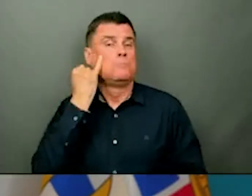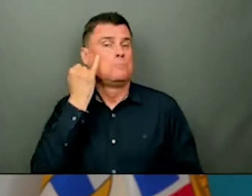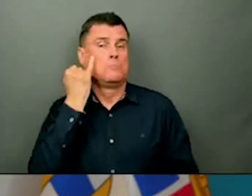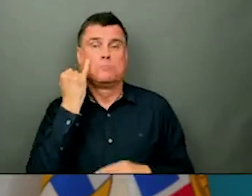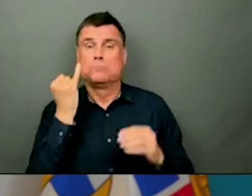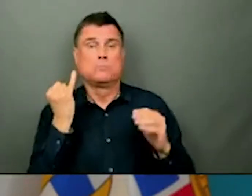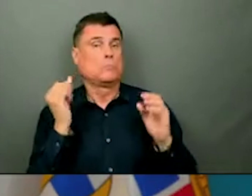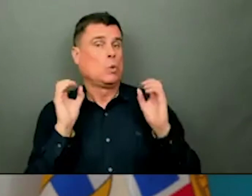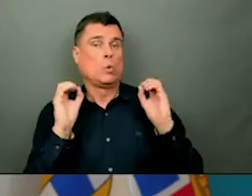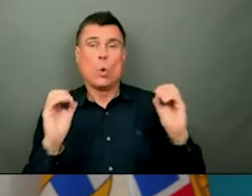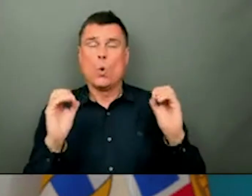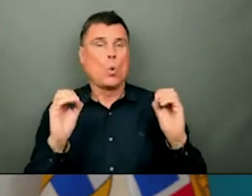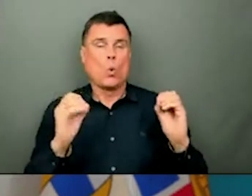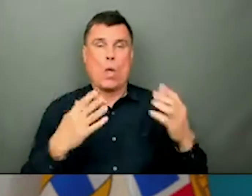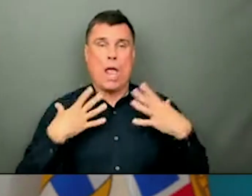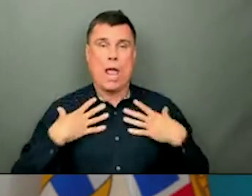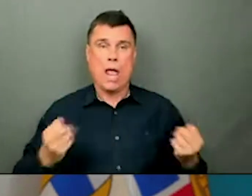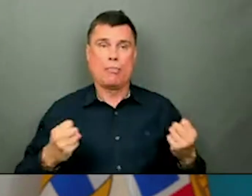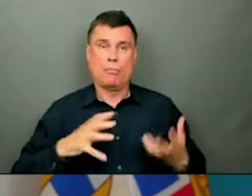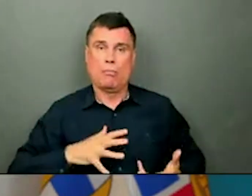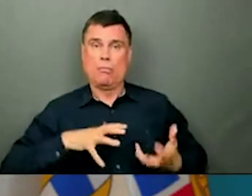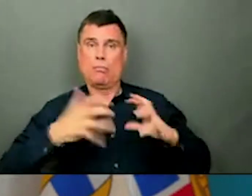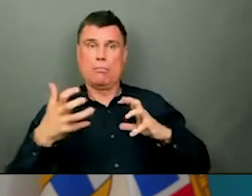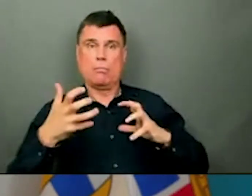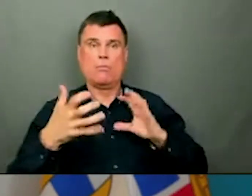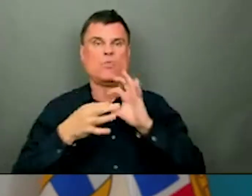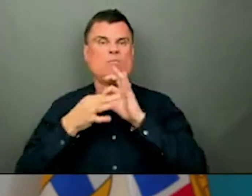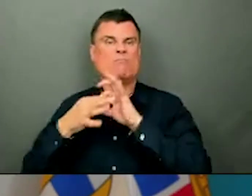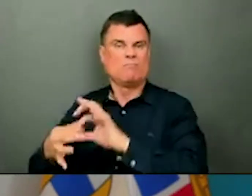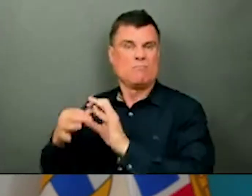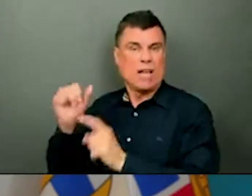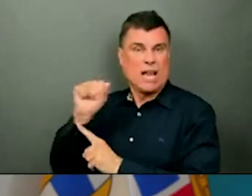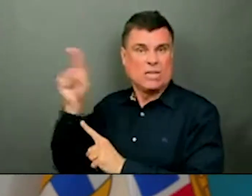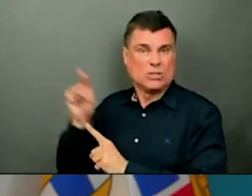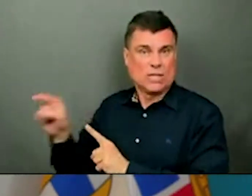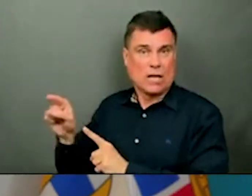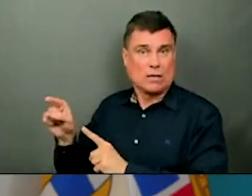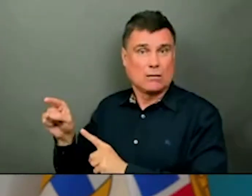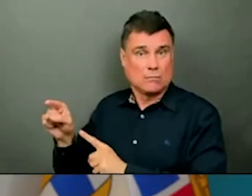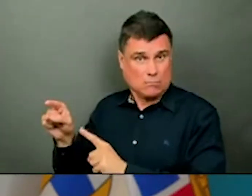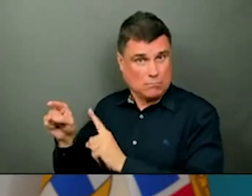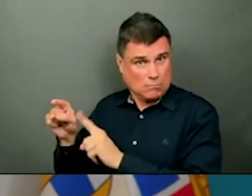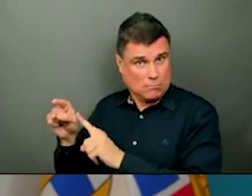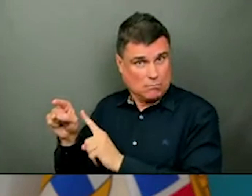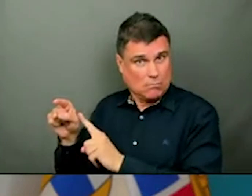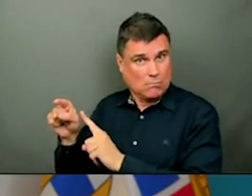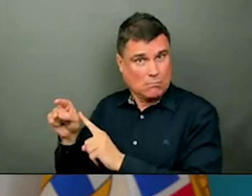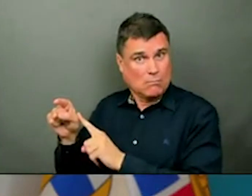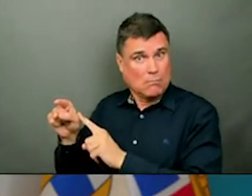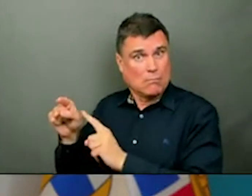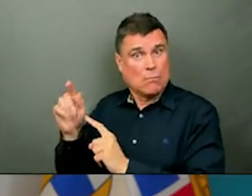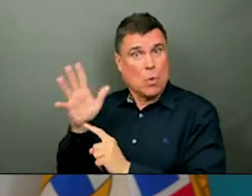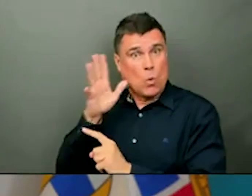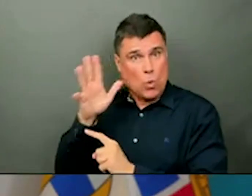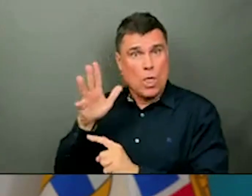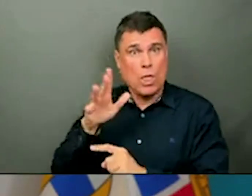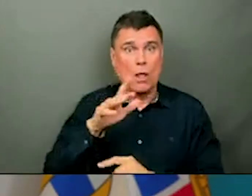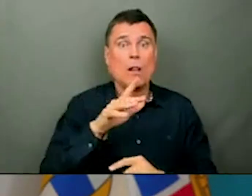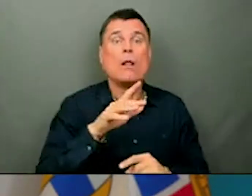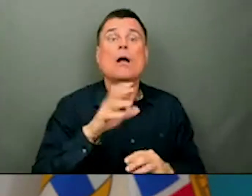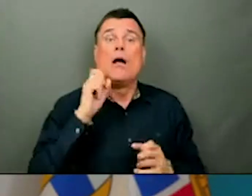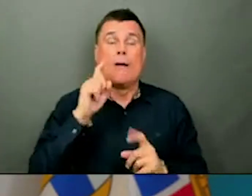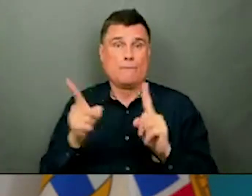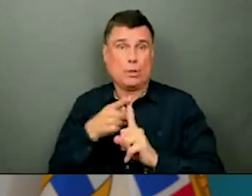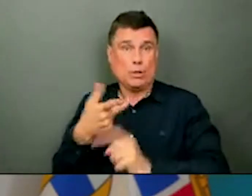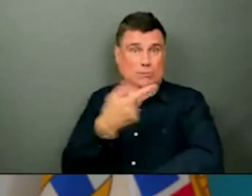health effects, will people in British Columbia who had AstraZeneca first be automatically given Pfizer or Moderna? Will they be